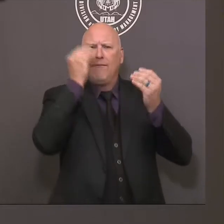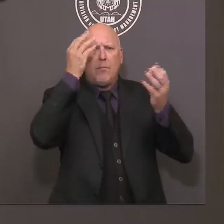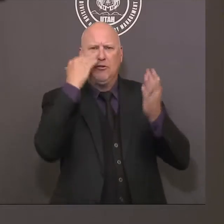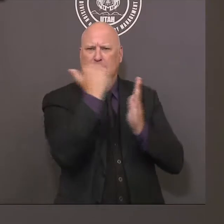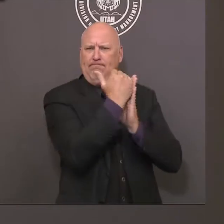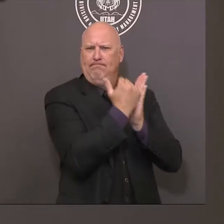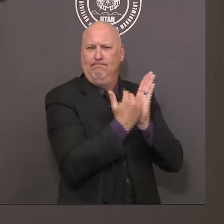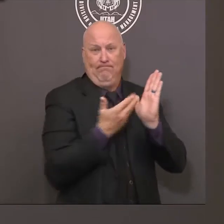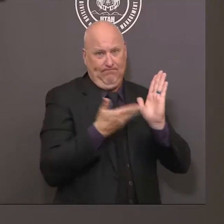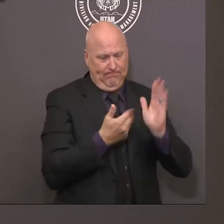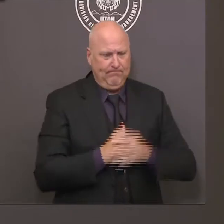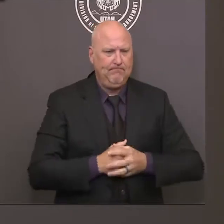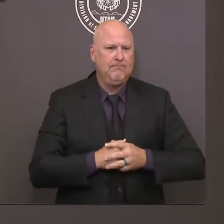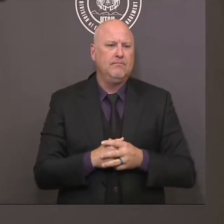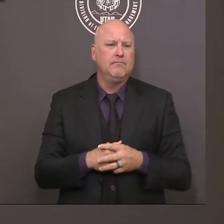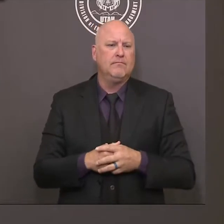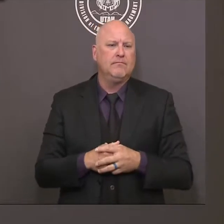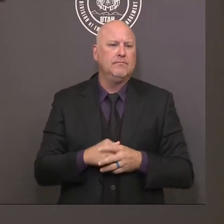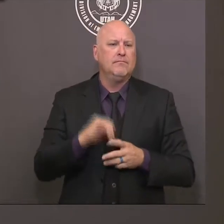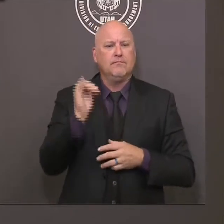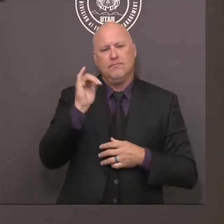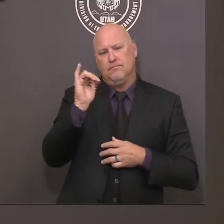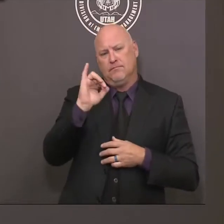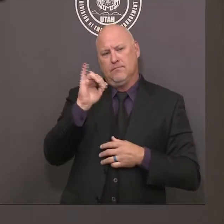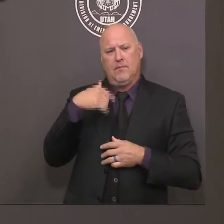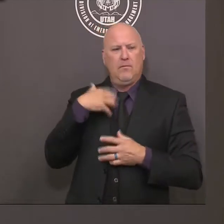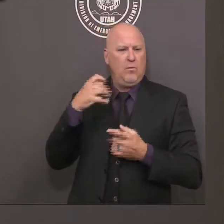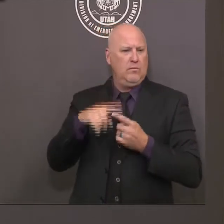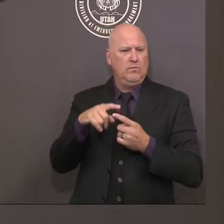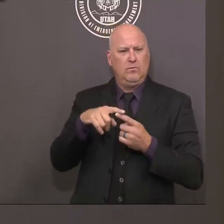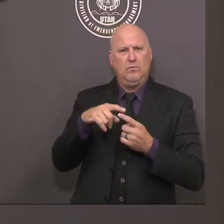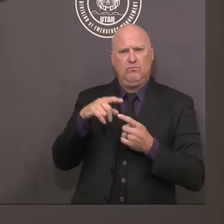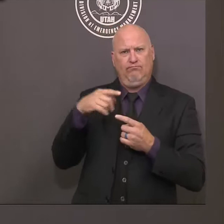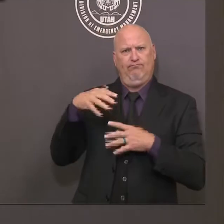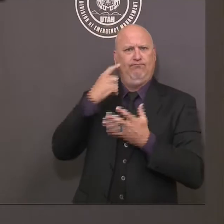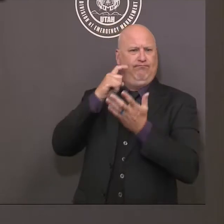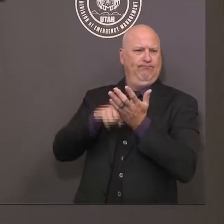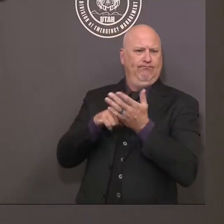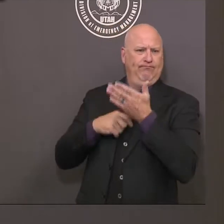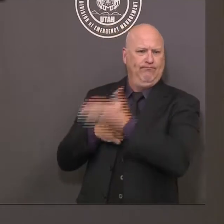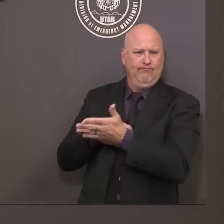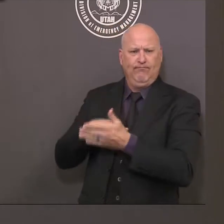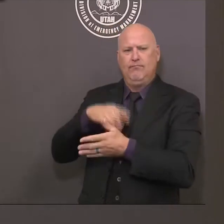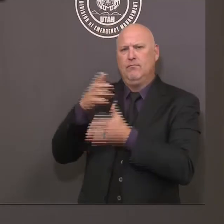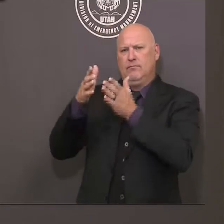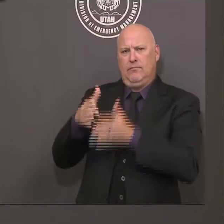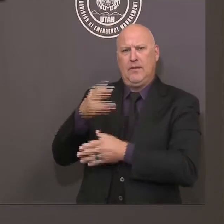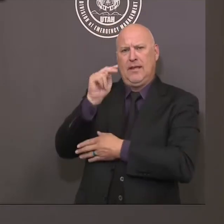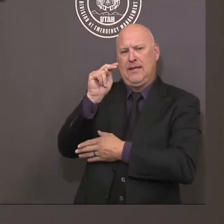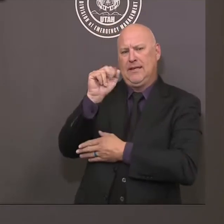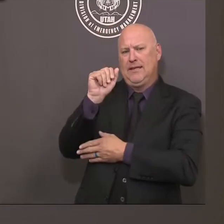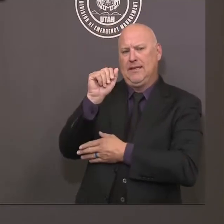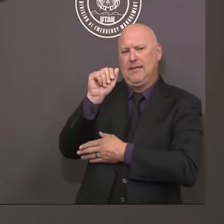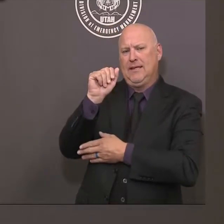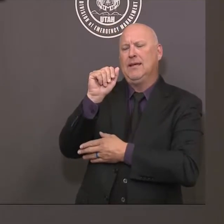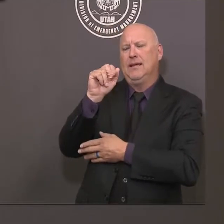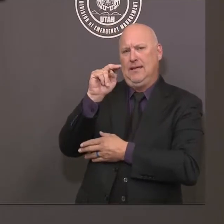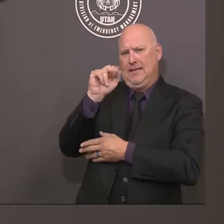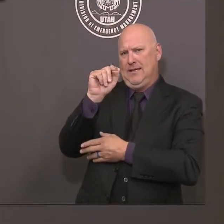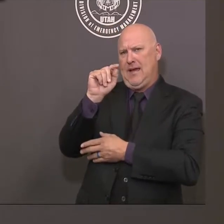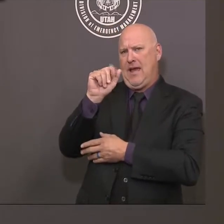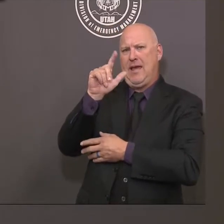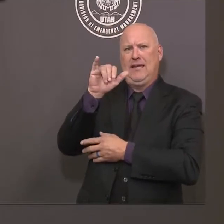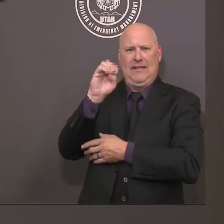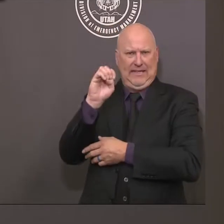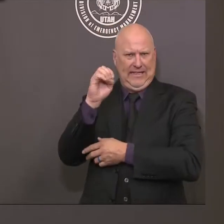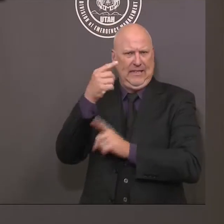last but not least, Natalie Gardner, I'd want to personally thank, who's the director of the Chem C. Gardner Policy Institute at the University of Utah, who's